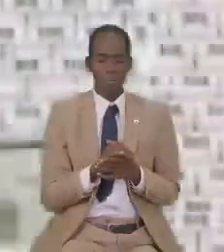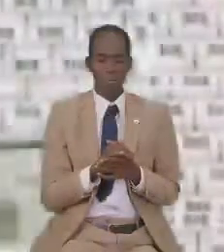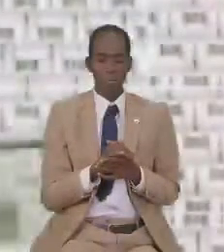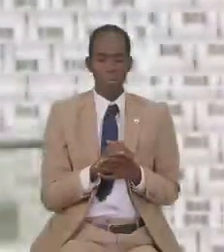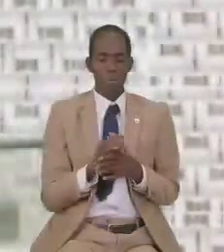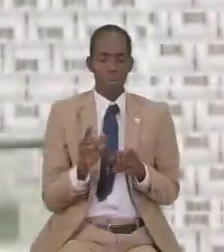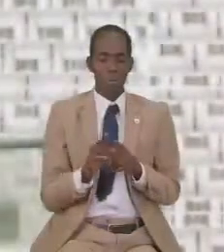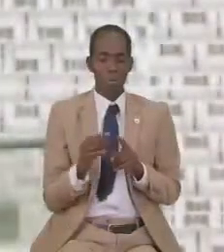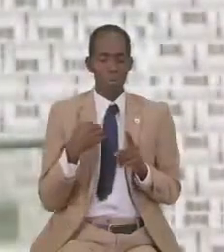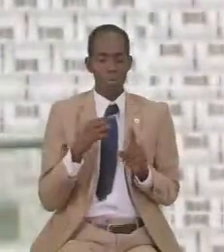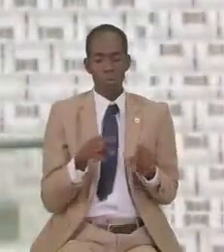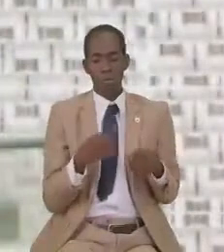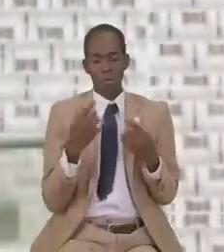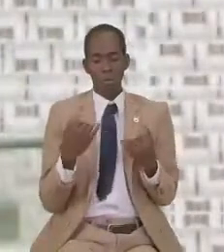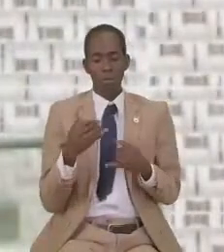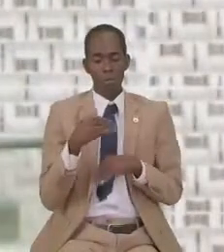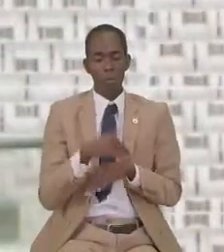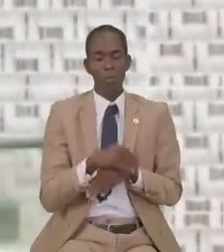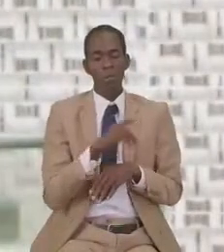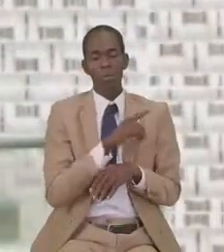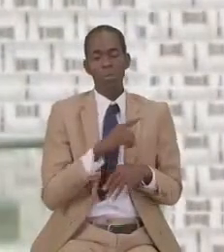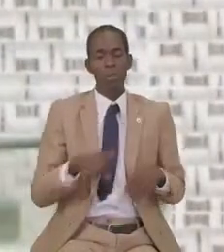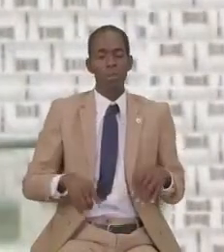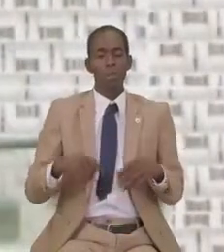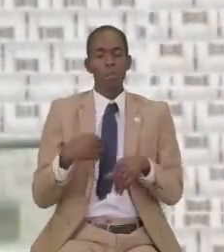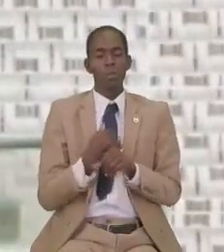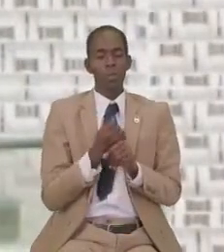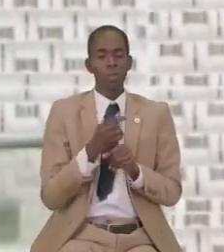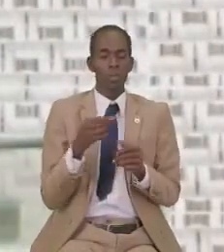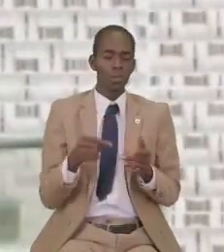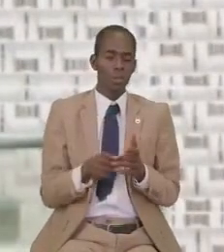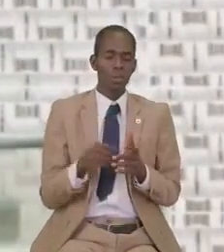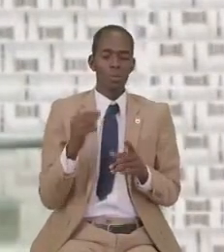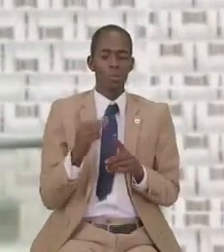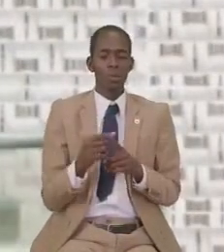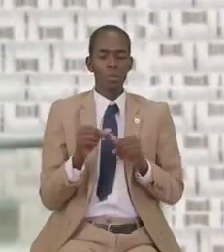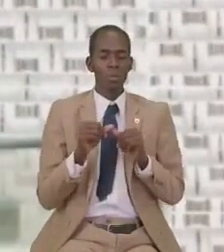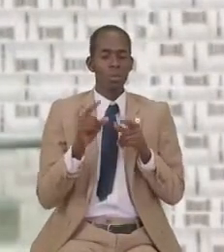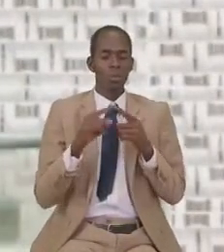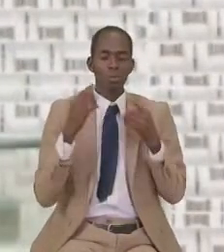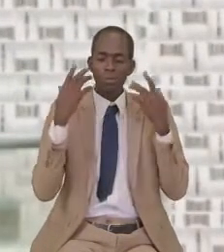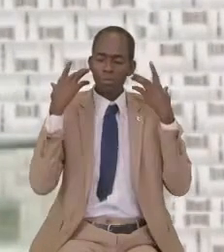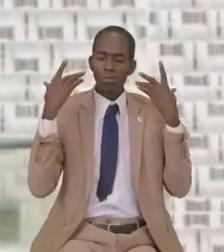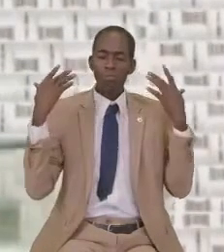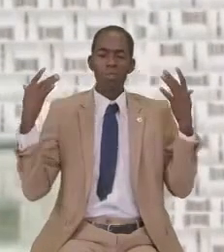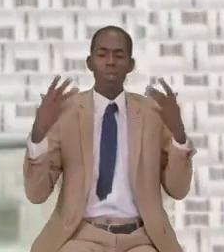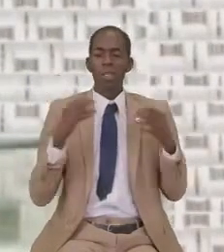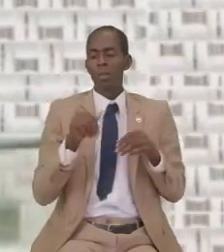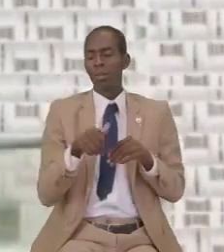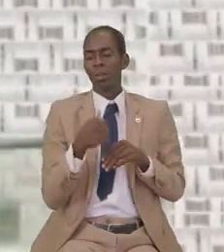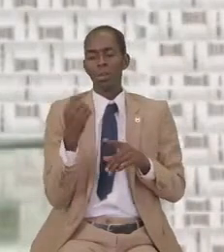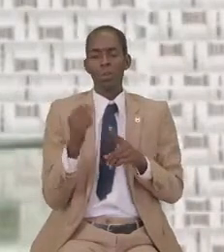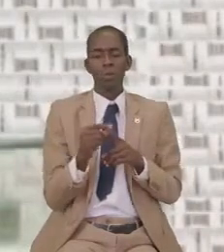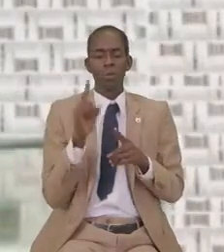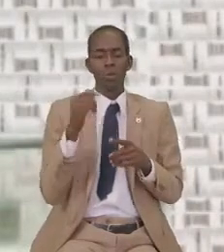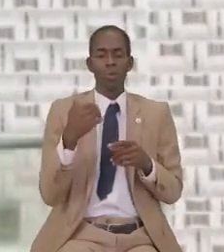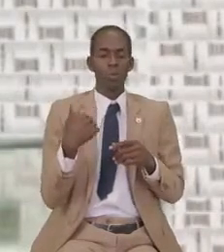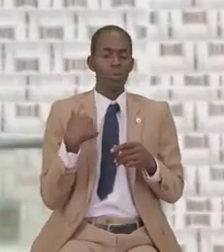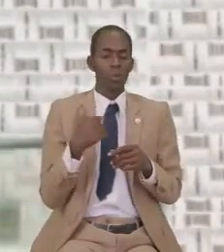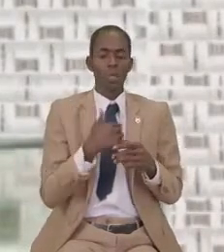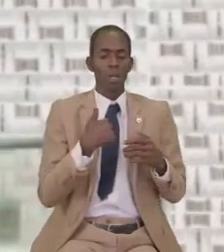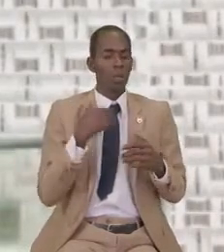As we go tonight, Lord, let this message keep ringing. And all other messages we have had